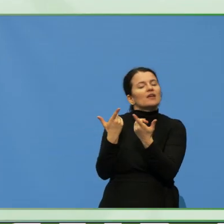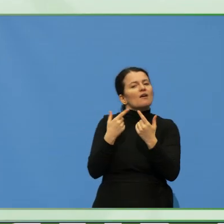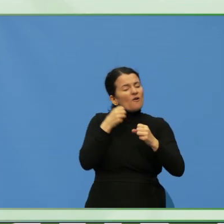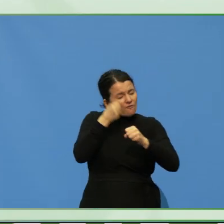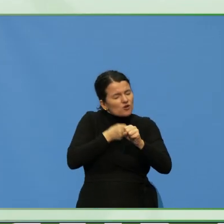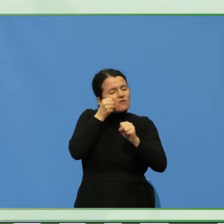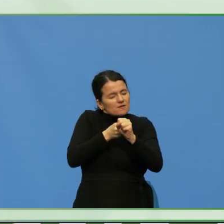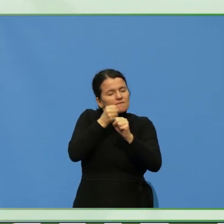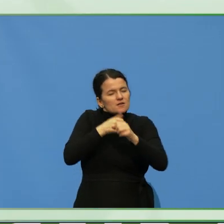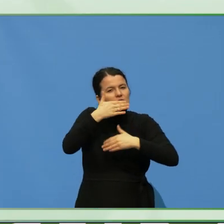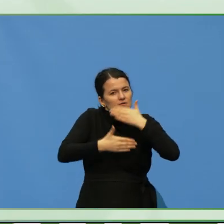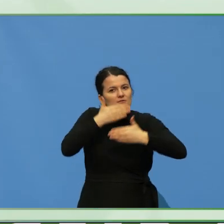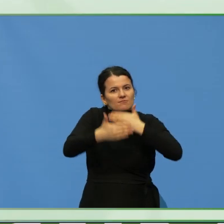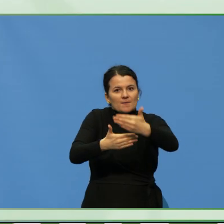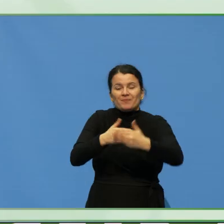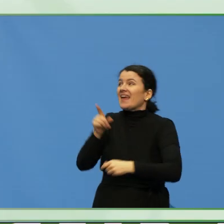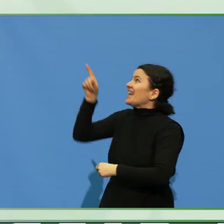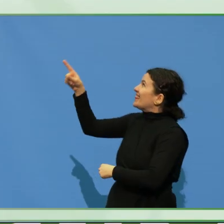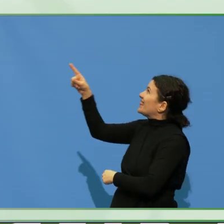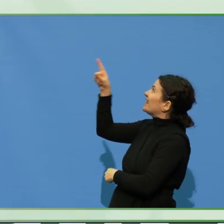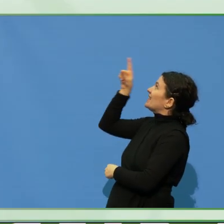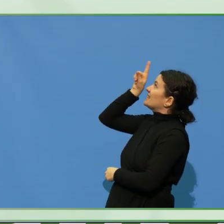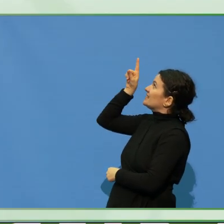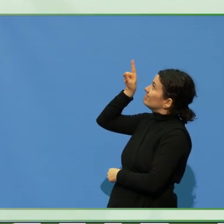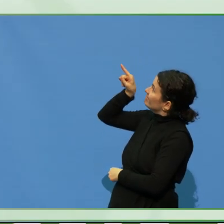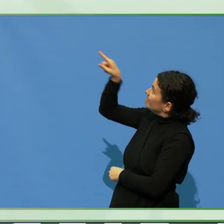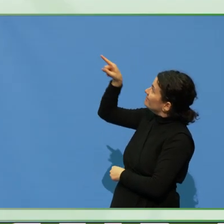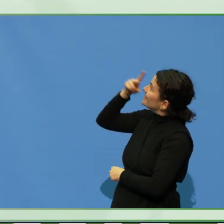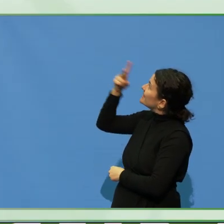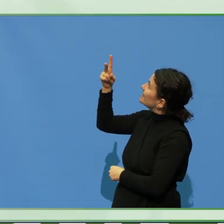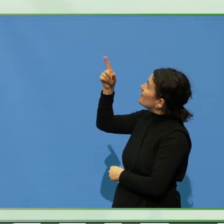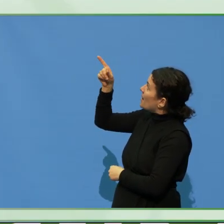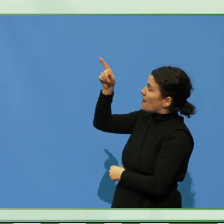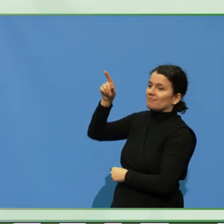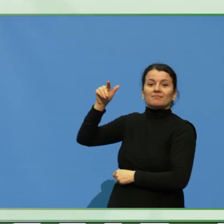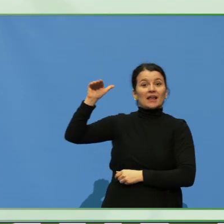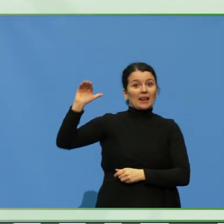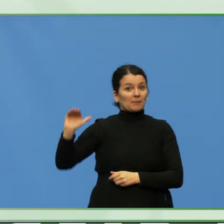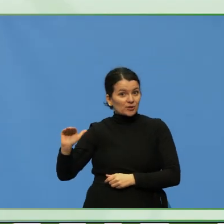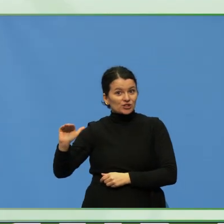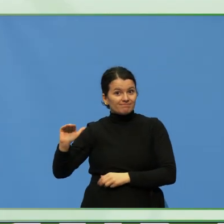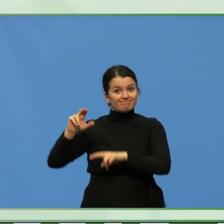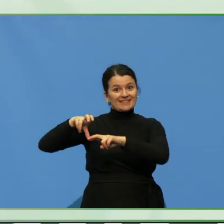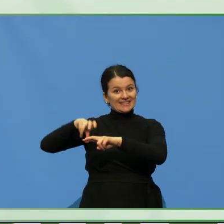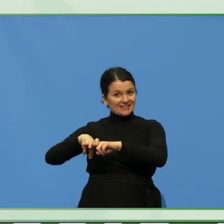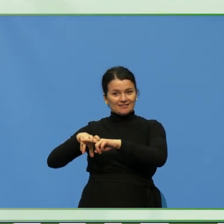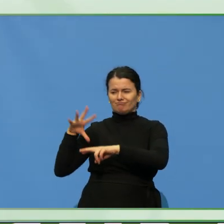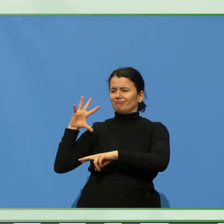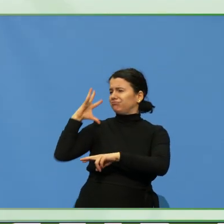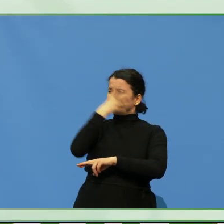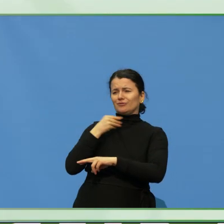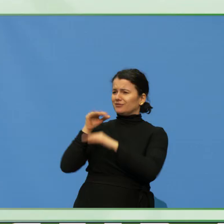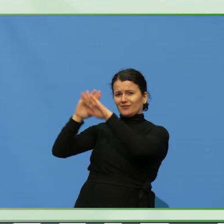Copilot is a gorgeous image of a little person sitting, wearing a very cool leather